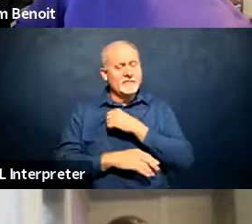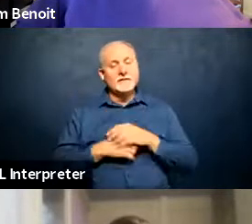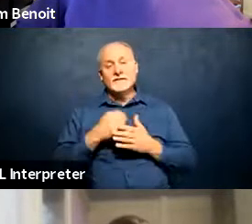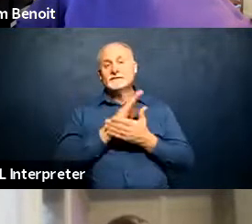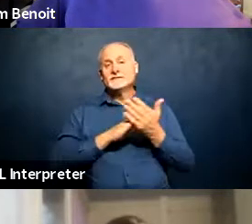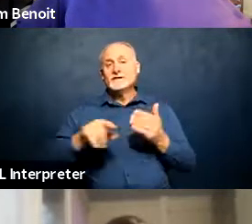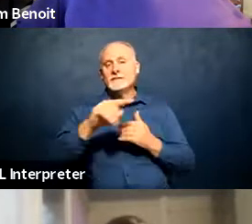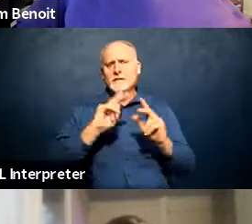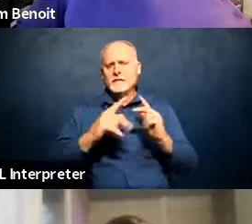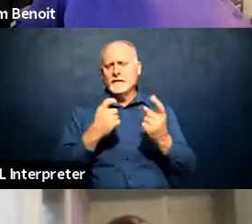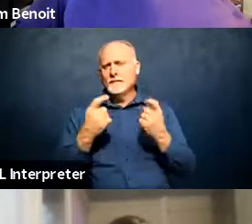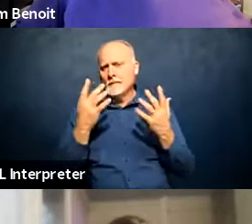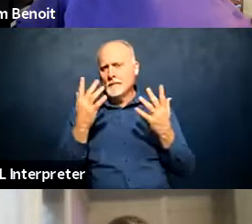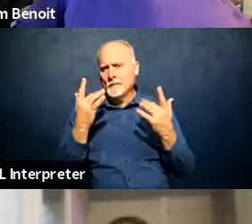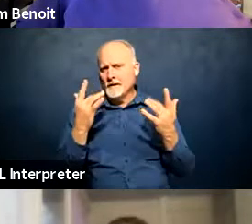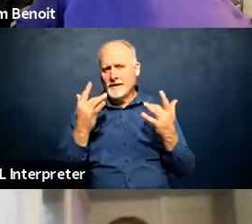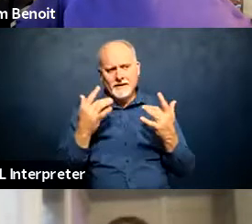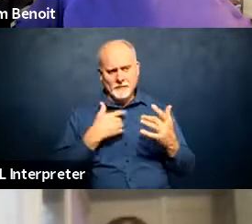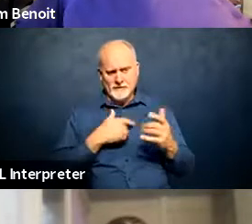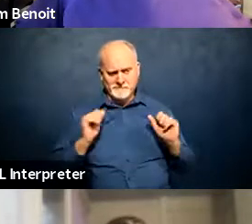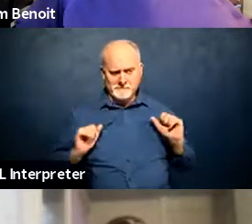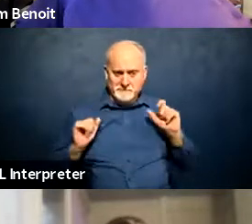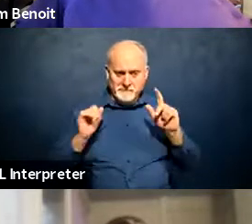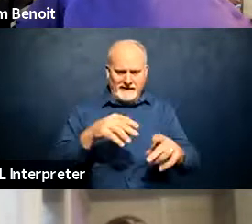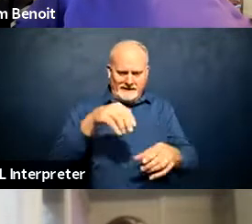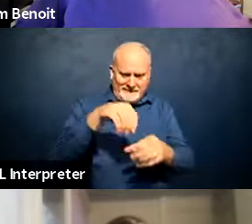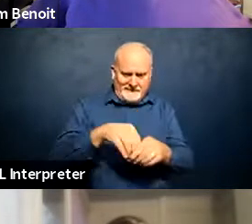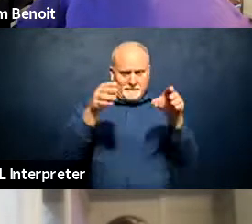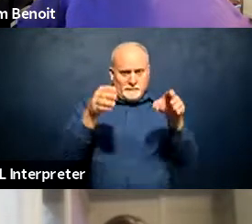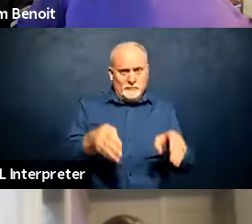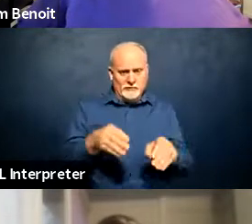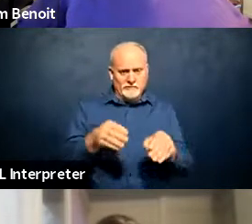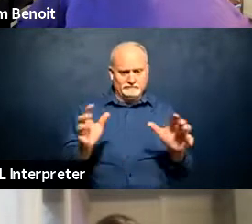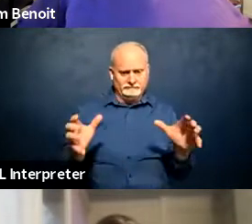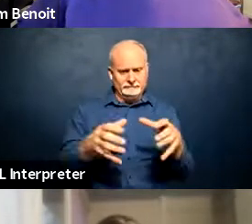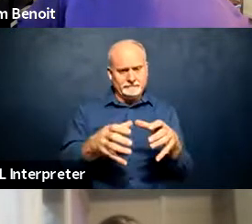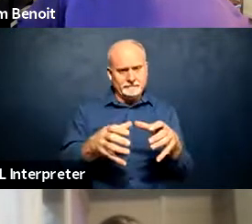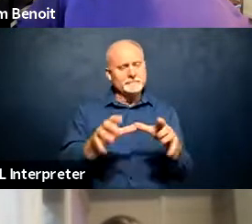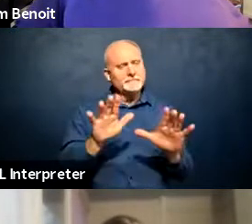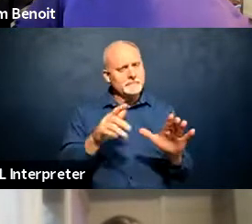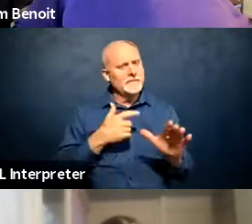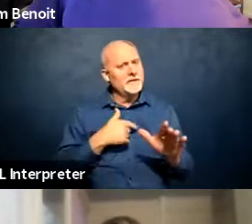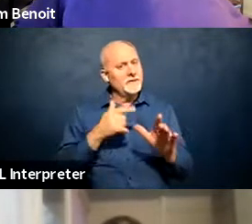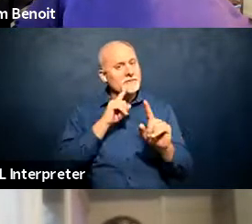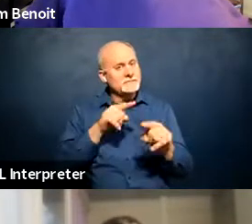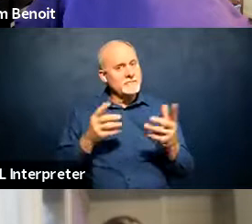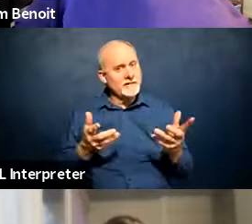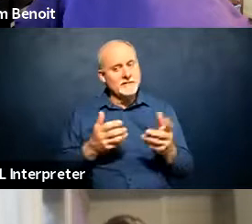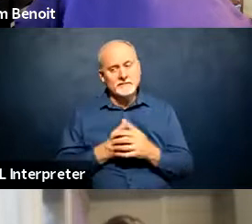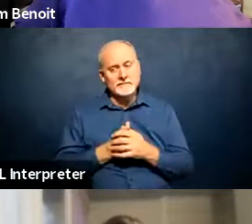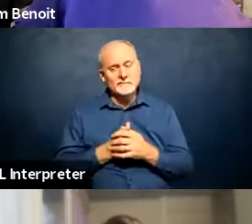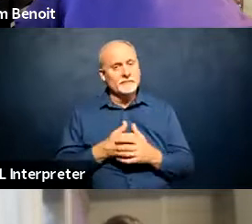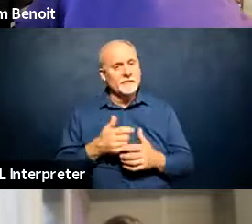have asked, you know, why would we be coming back to class? And one of the things that I want to respond to that with is that